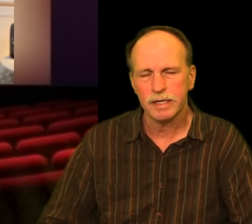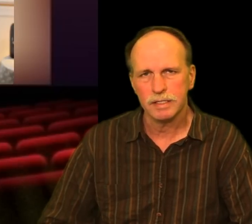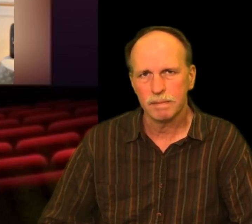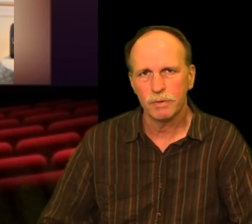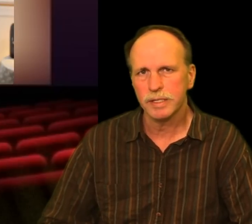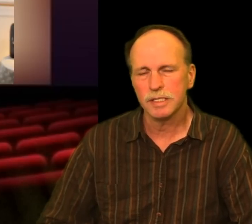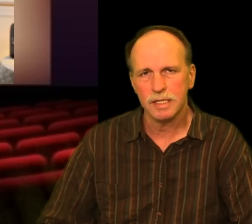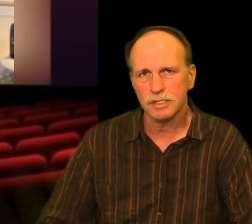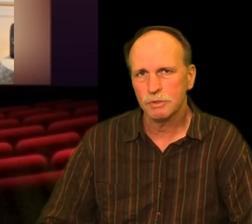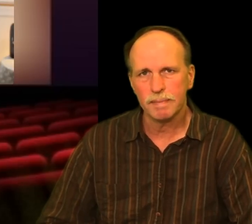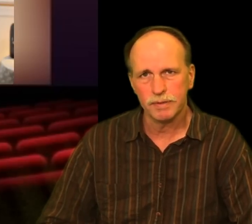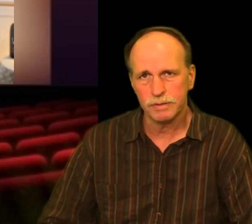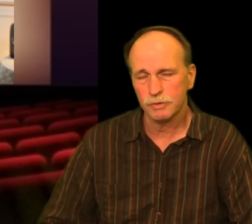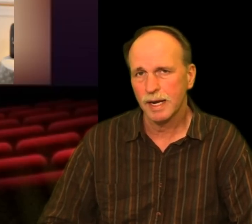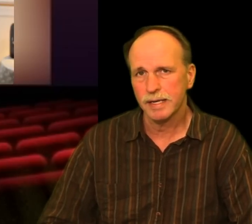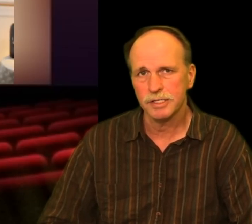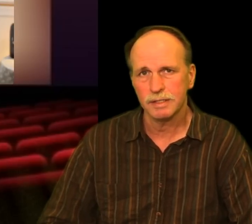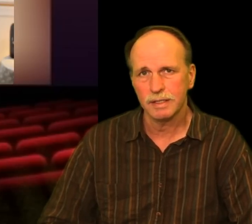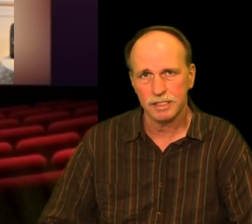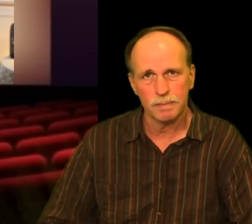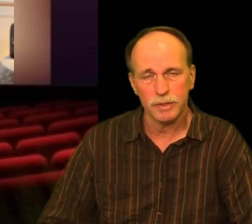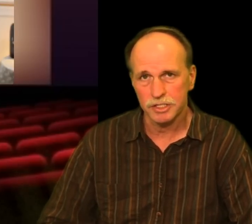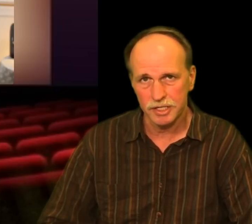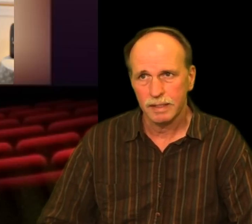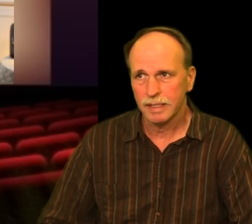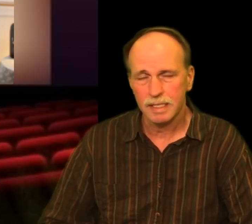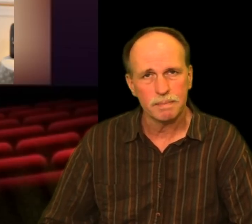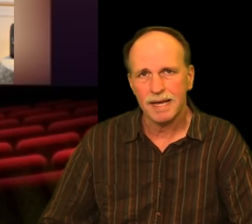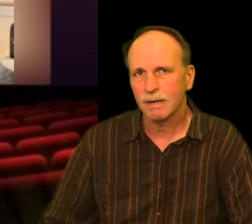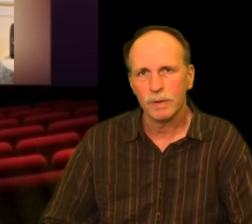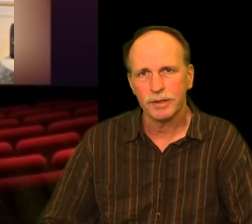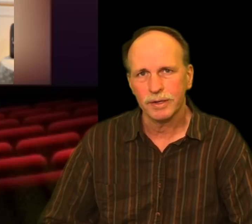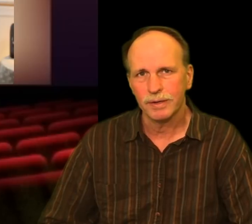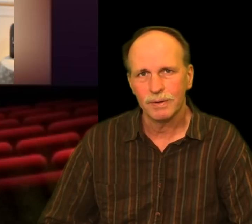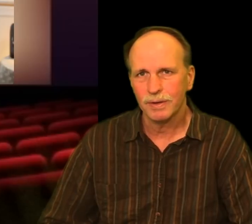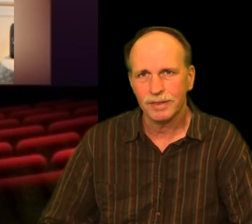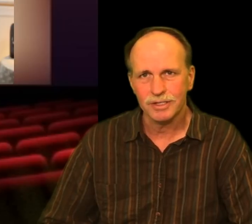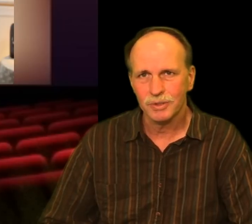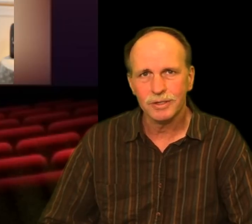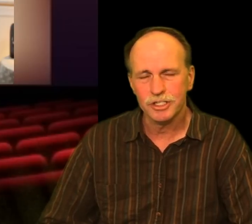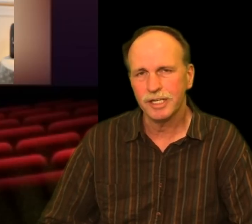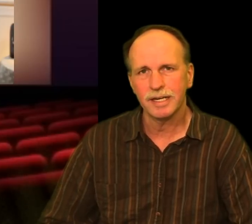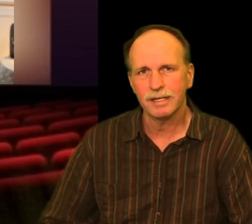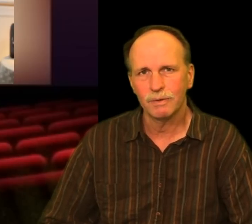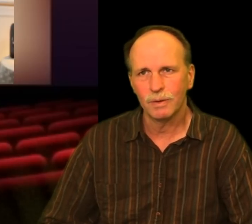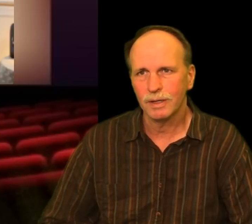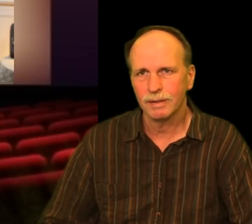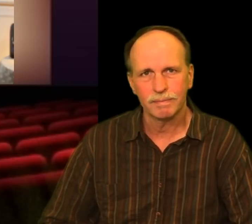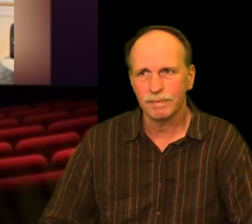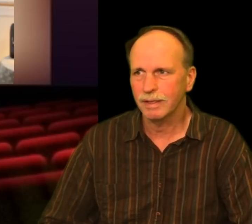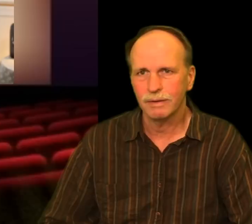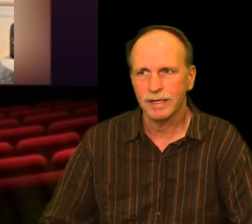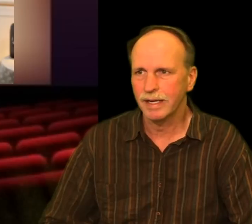bottom line is that buoyancy tells us why balloons rise and submarines sink. It doesn't matter whether there's a little g in it